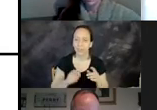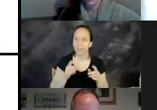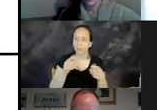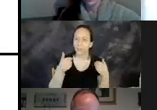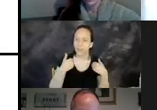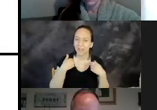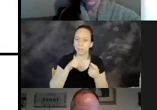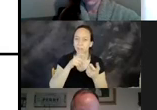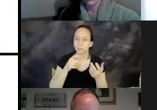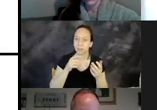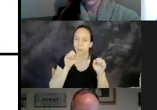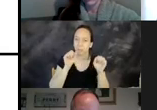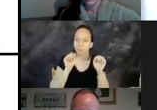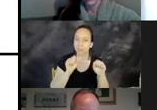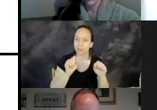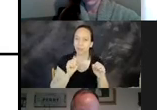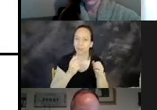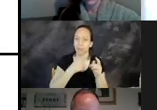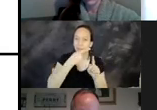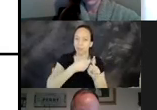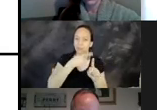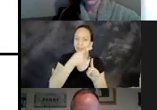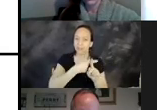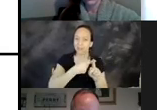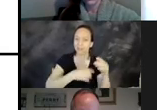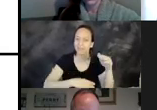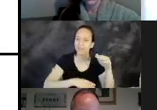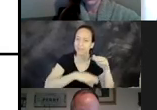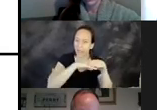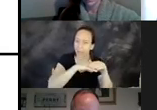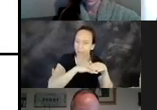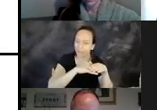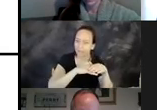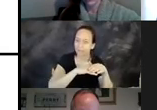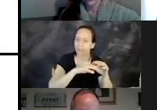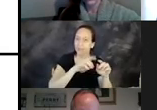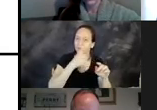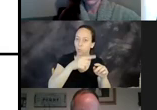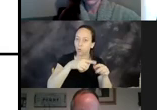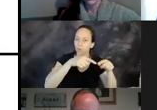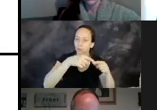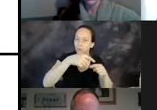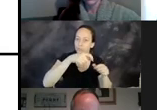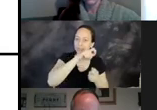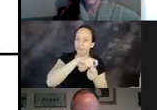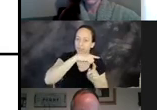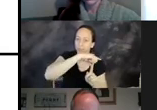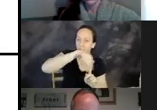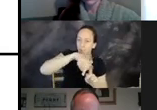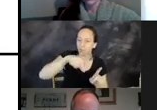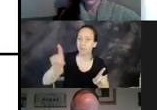need to buy a monthly pass in advance? For example, Sydney, Australia also has a maximum